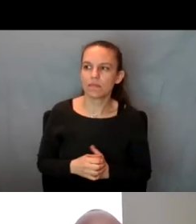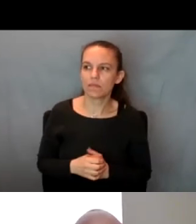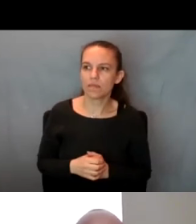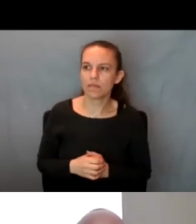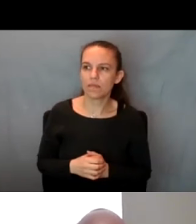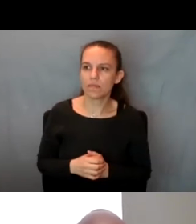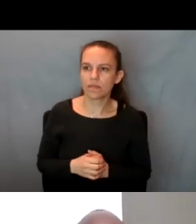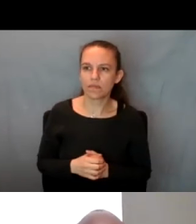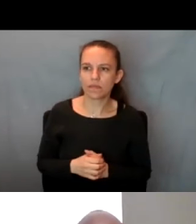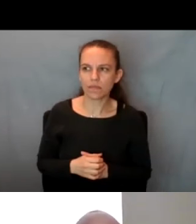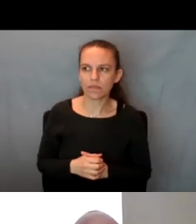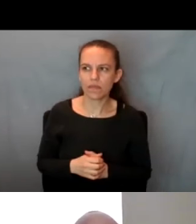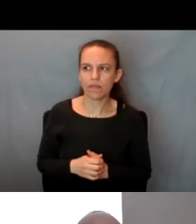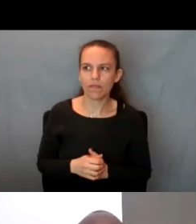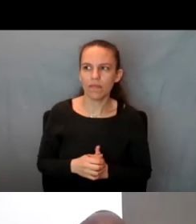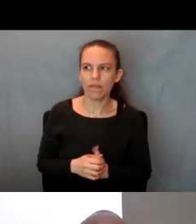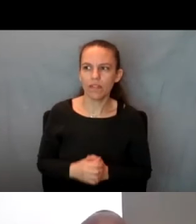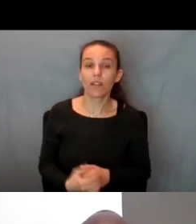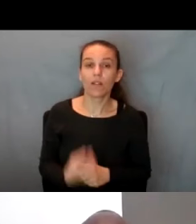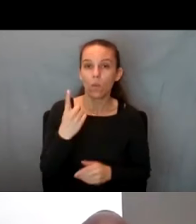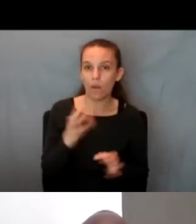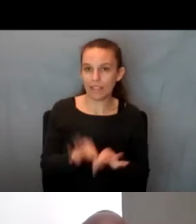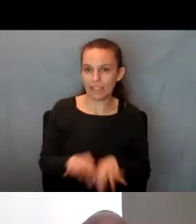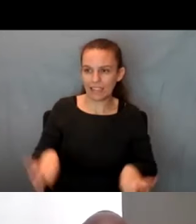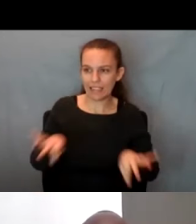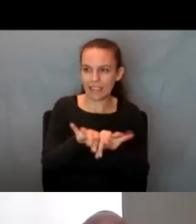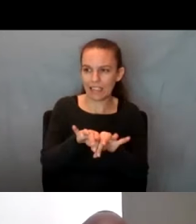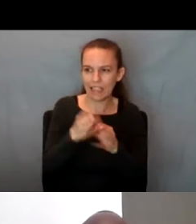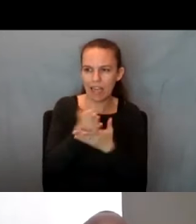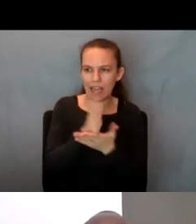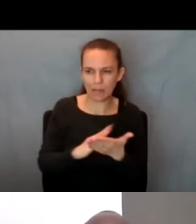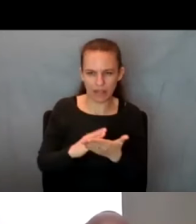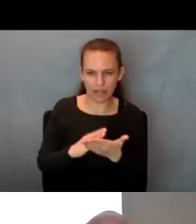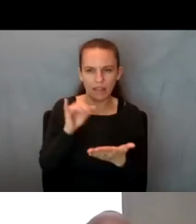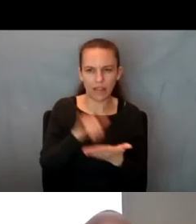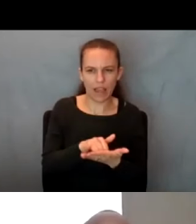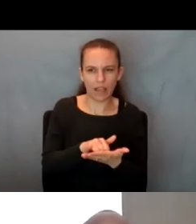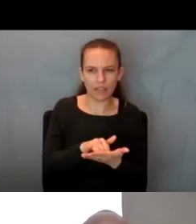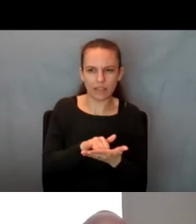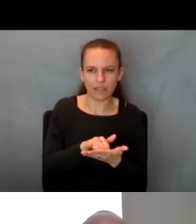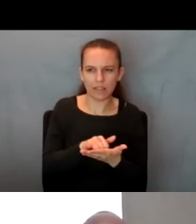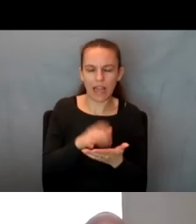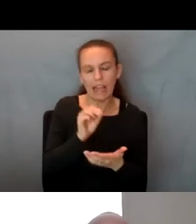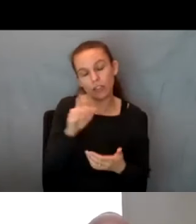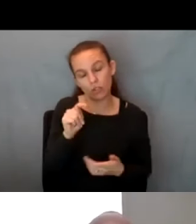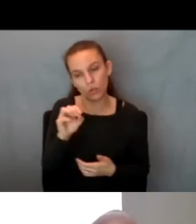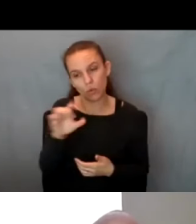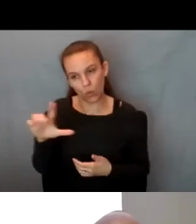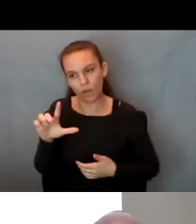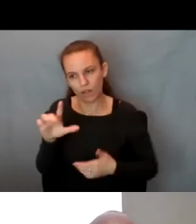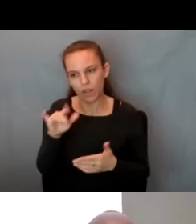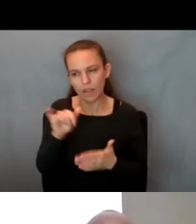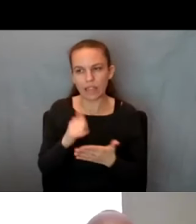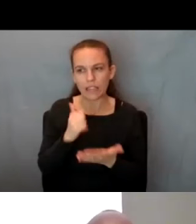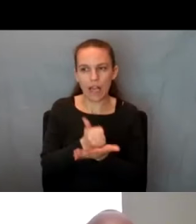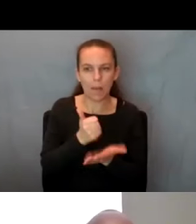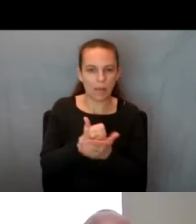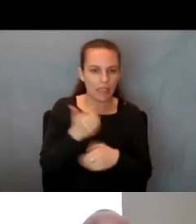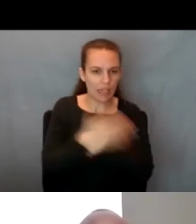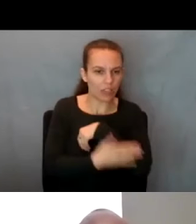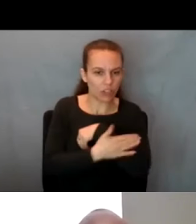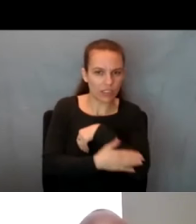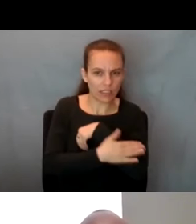So one of the really key elements that and tool that is helping country to not only